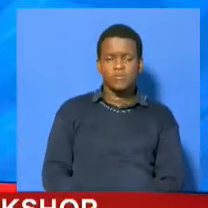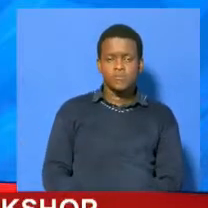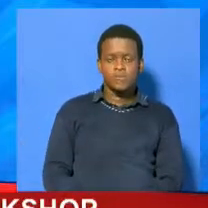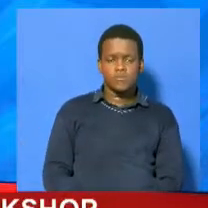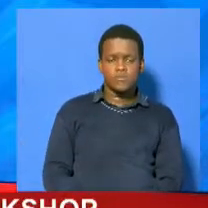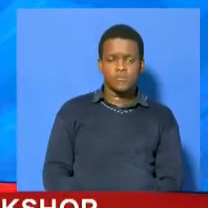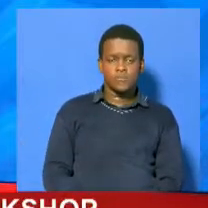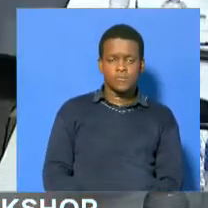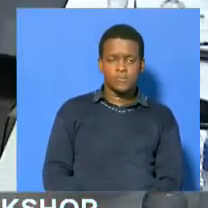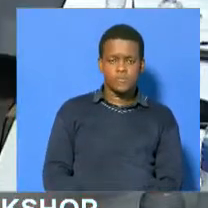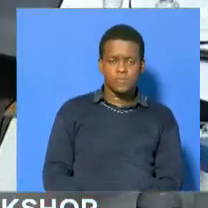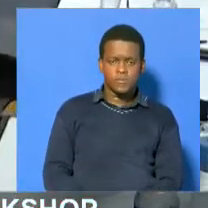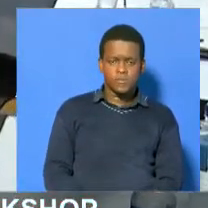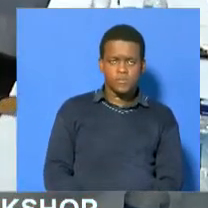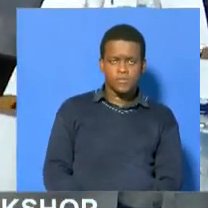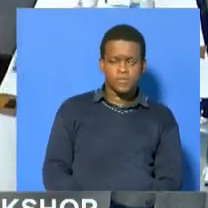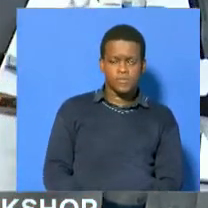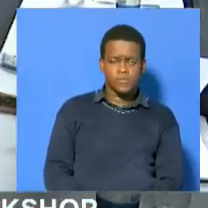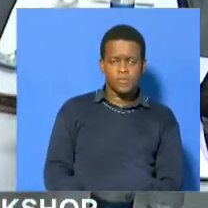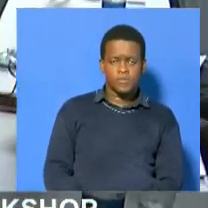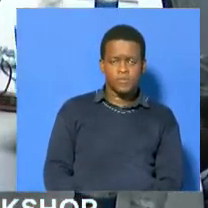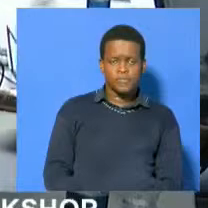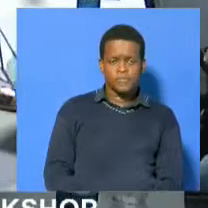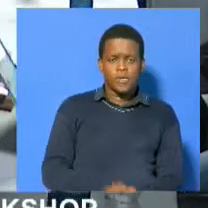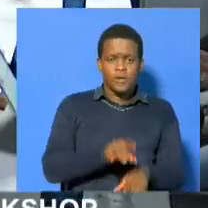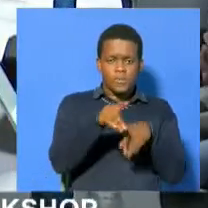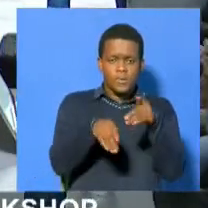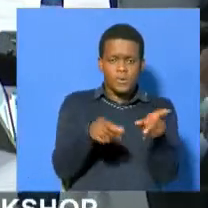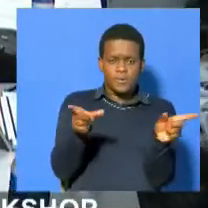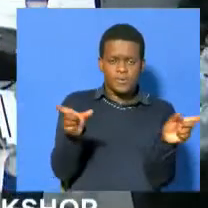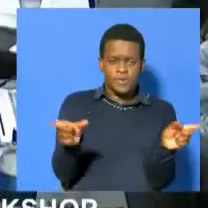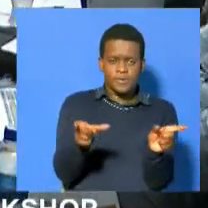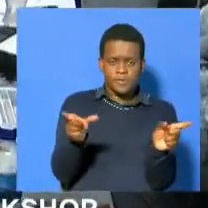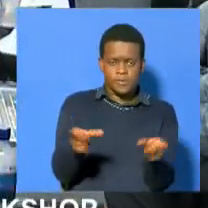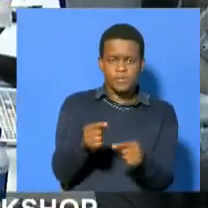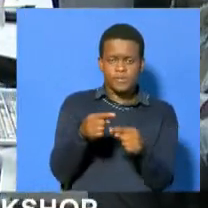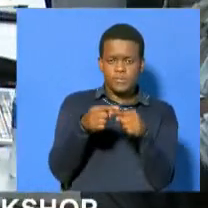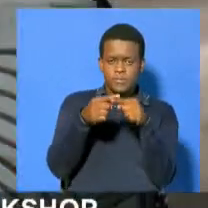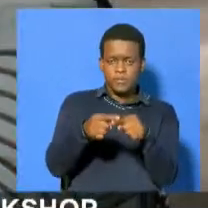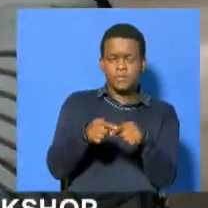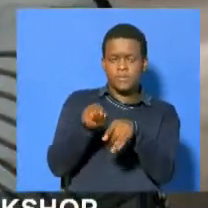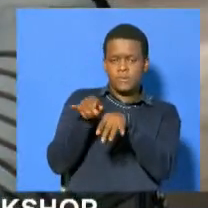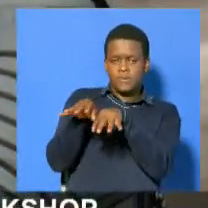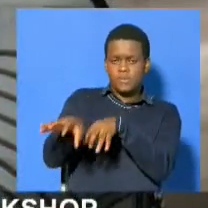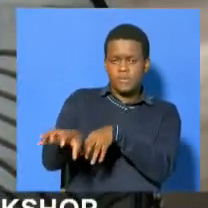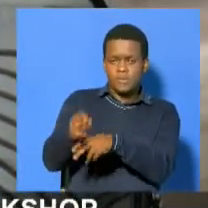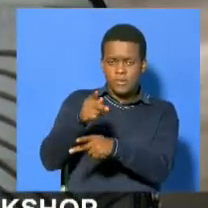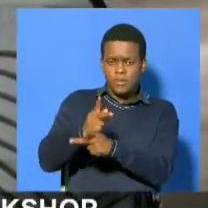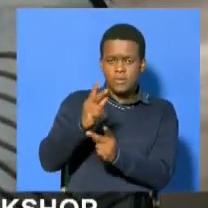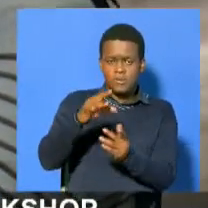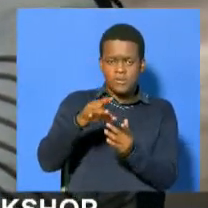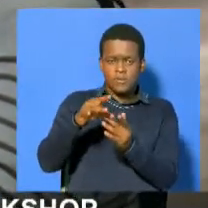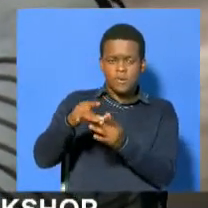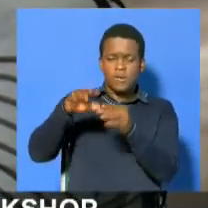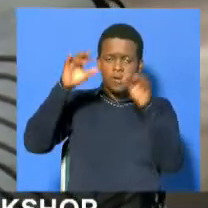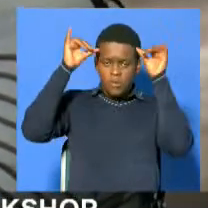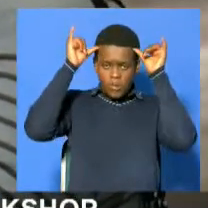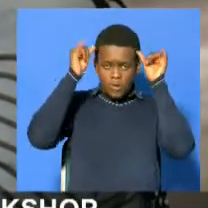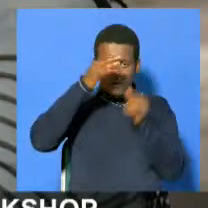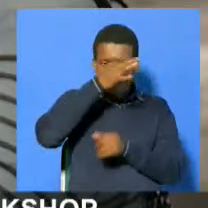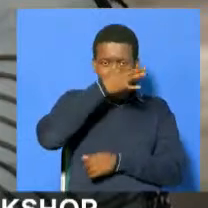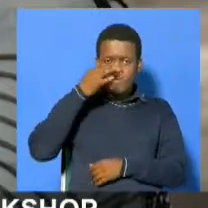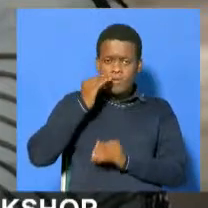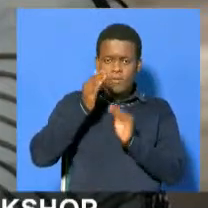with the report. Majority of Khantsi and Kalagadi residents rely mostly on animal rearing, especially cattle rearing. The